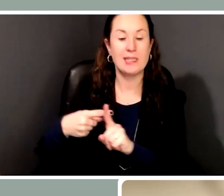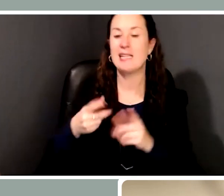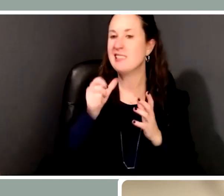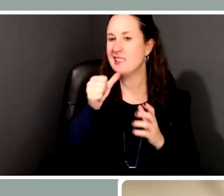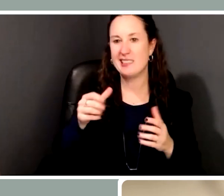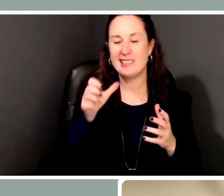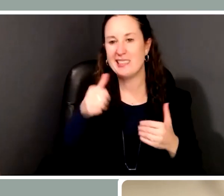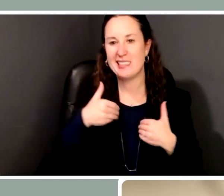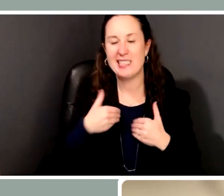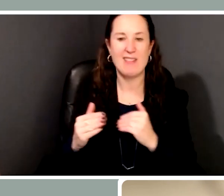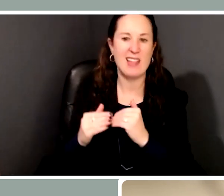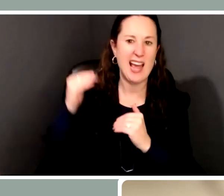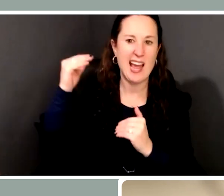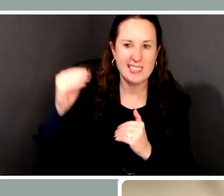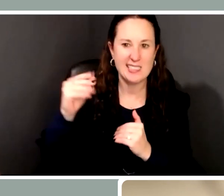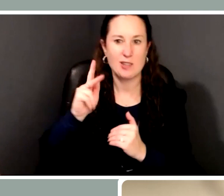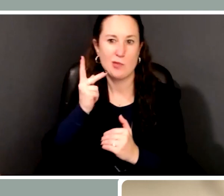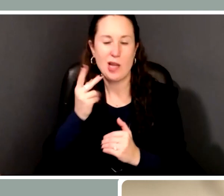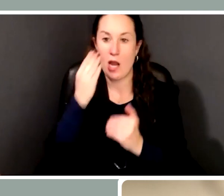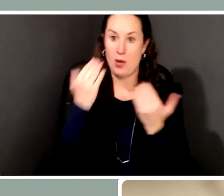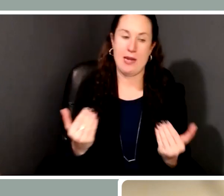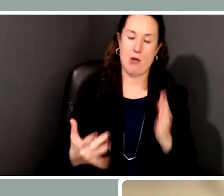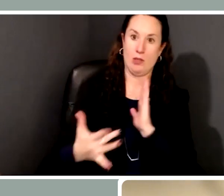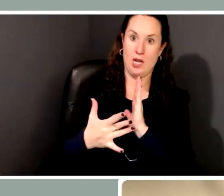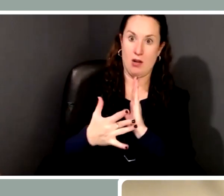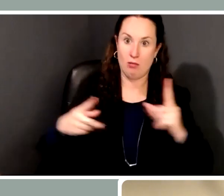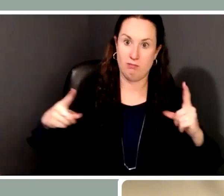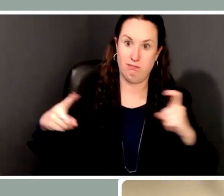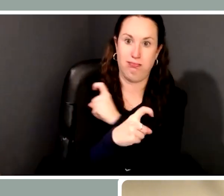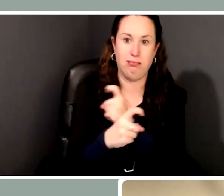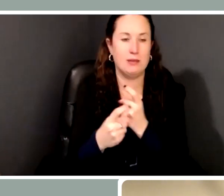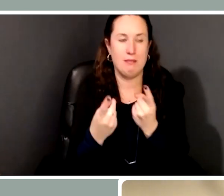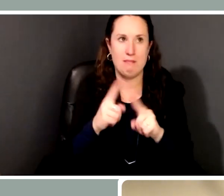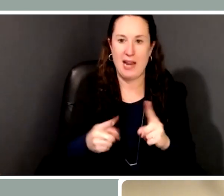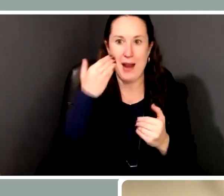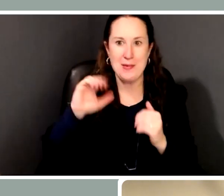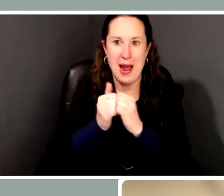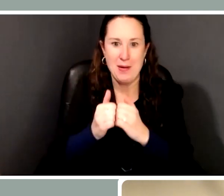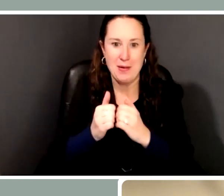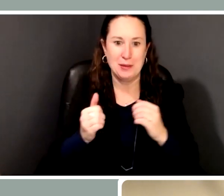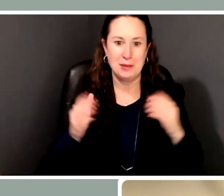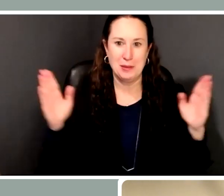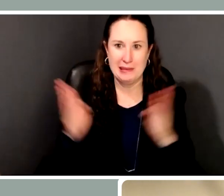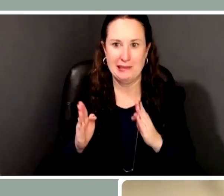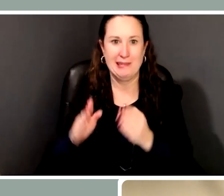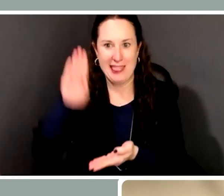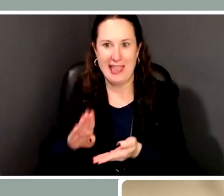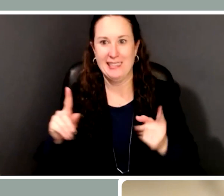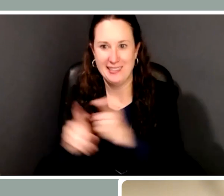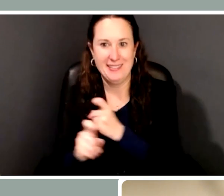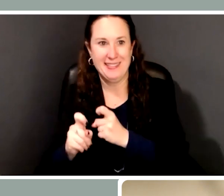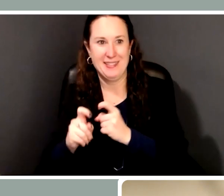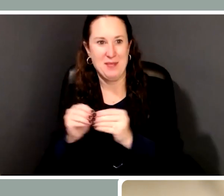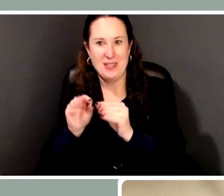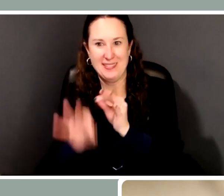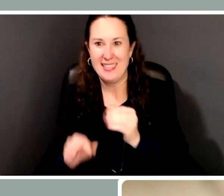FISH negative. And I know we're getting really technical, but I don't know how to do this without getting technical. So I'm sorry if I'm confusing all of you. I'm not trying to, but it is